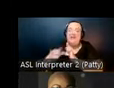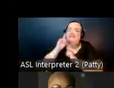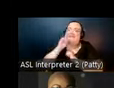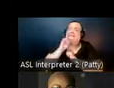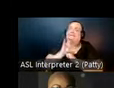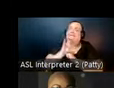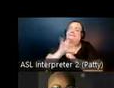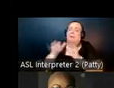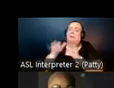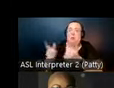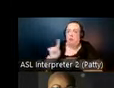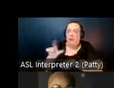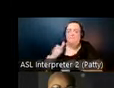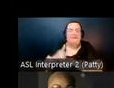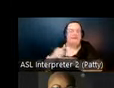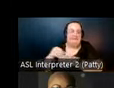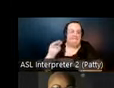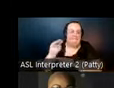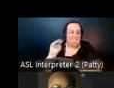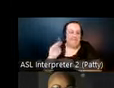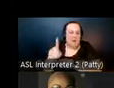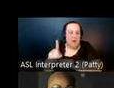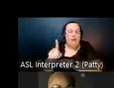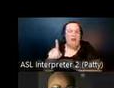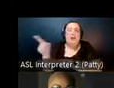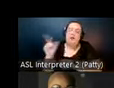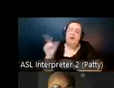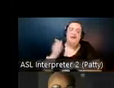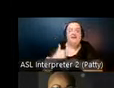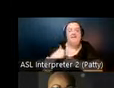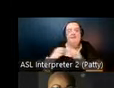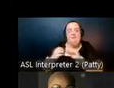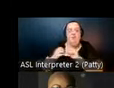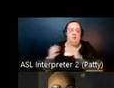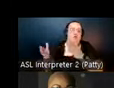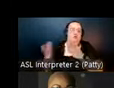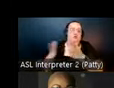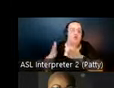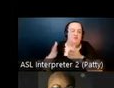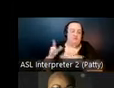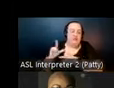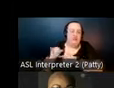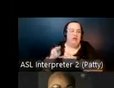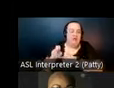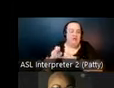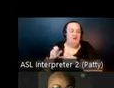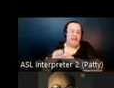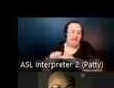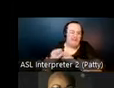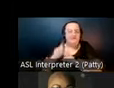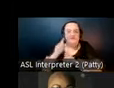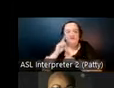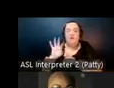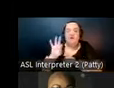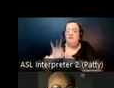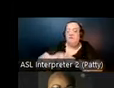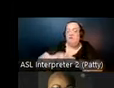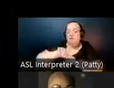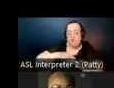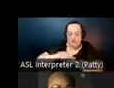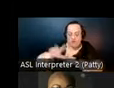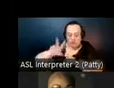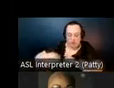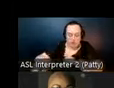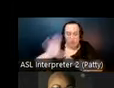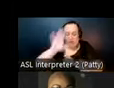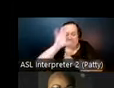group based in Maryland who has established a more service-wide effort. So for 21 and 22, they'll be assisting